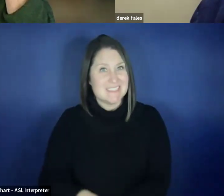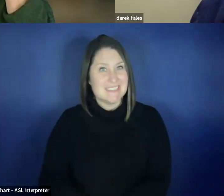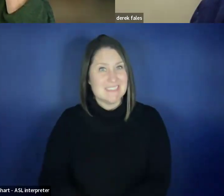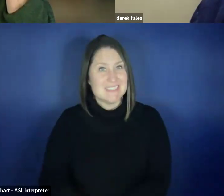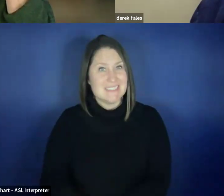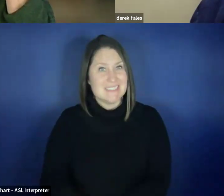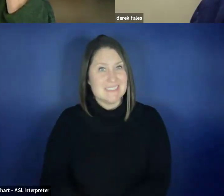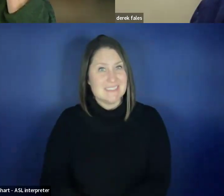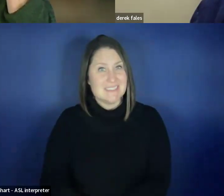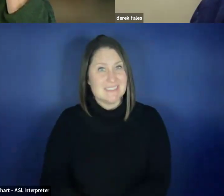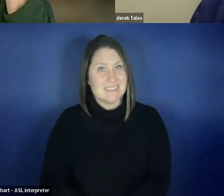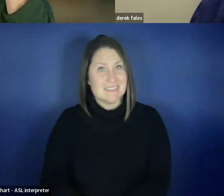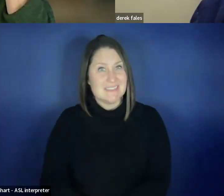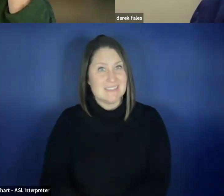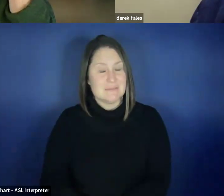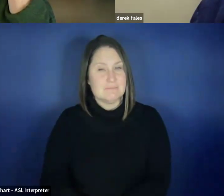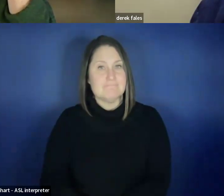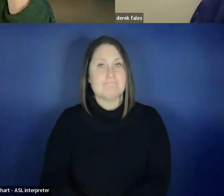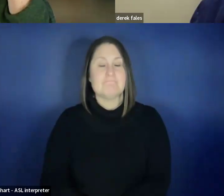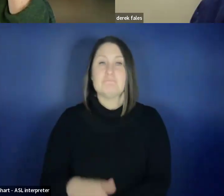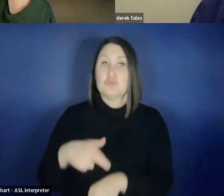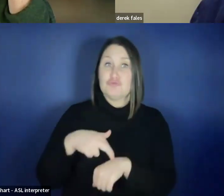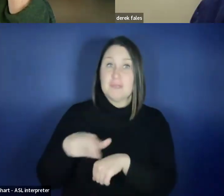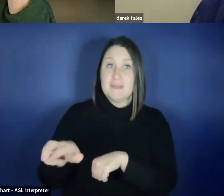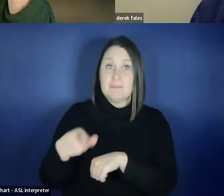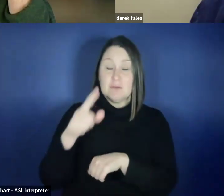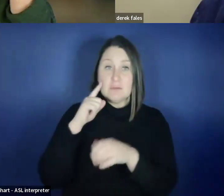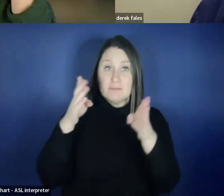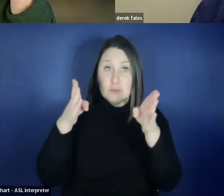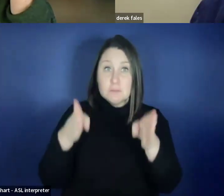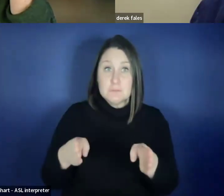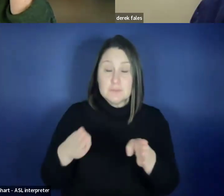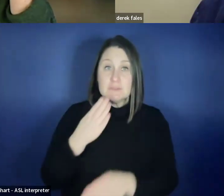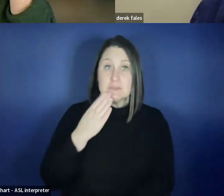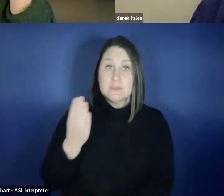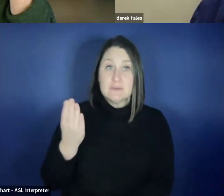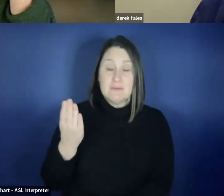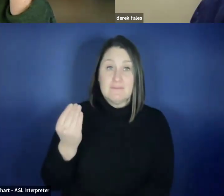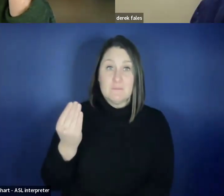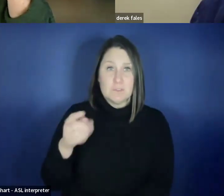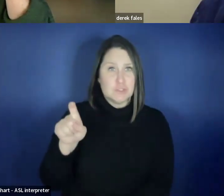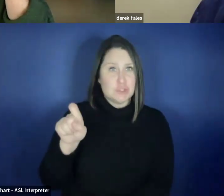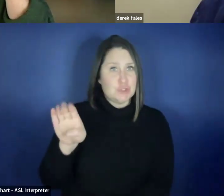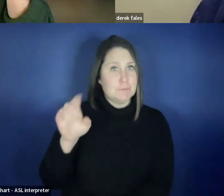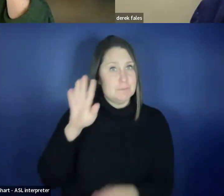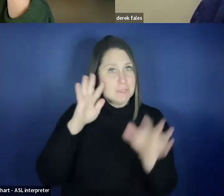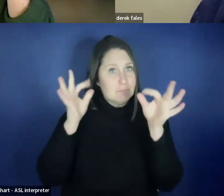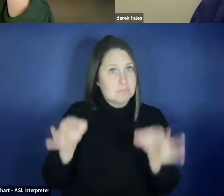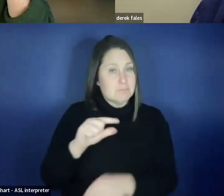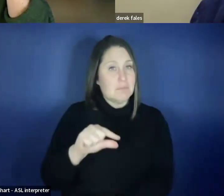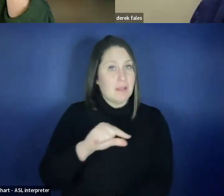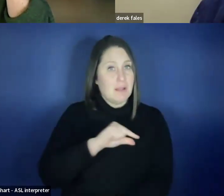So the referrals for individuals who are 14 should be determined eligible